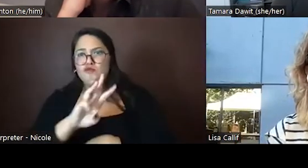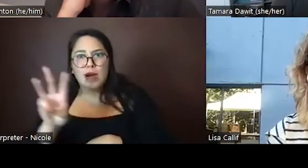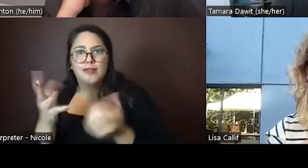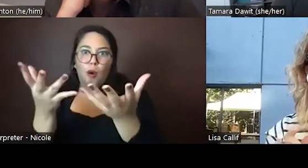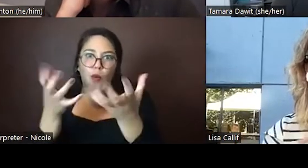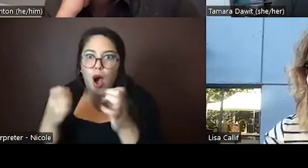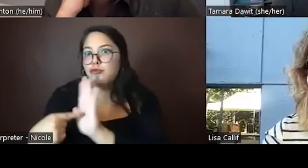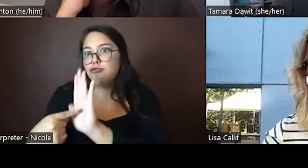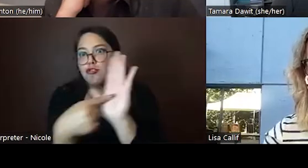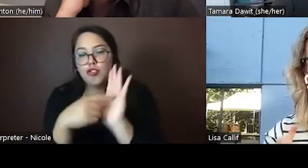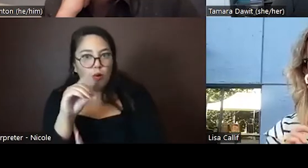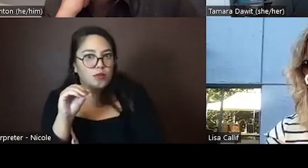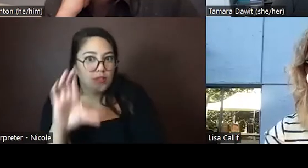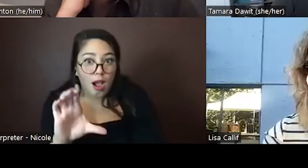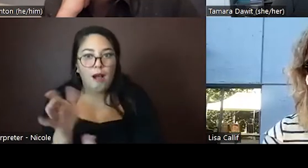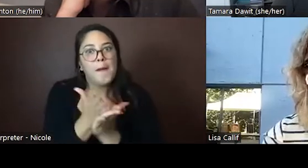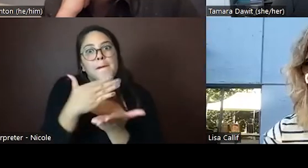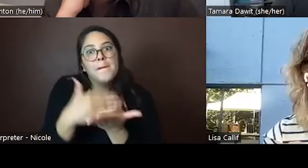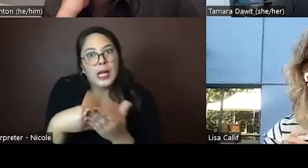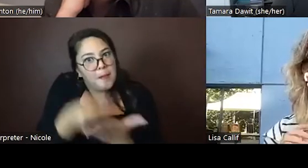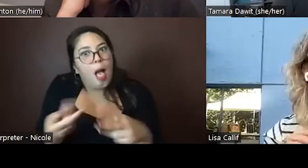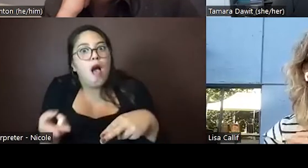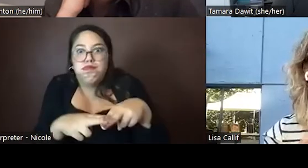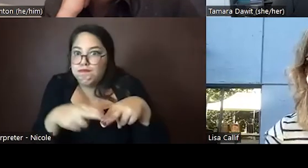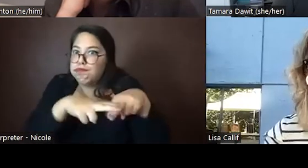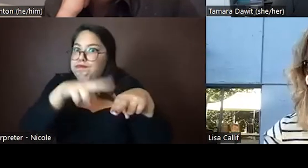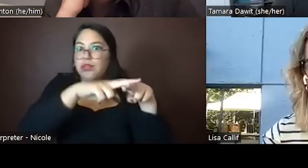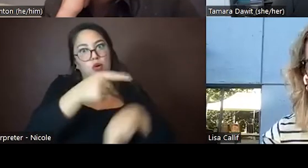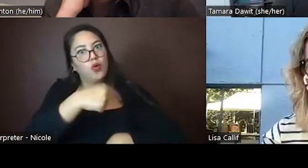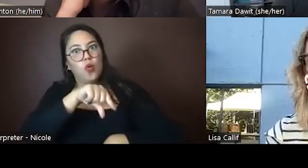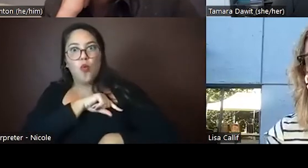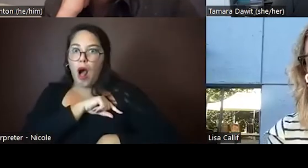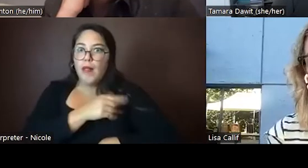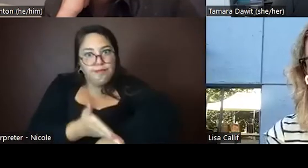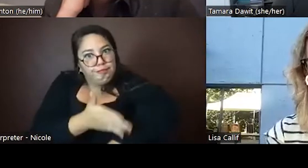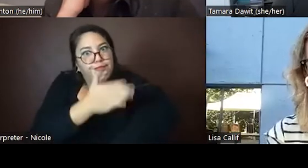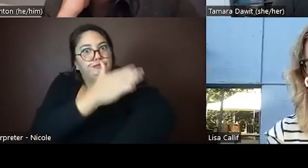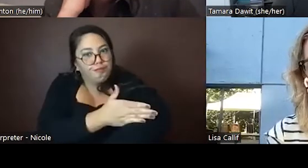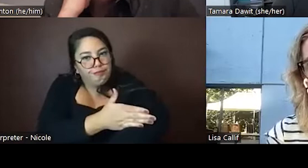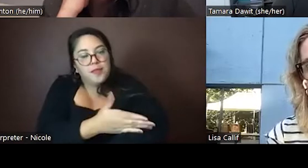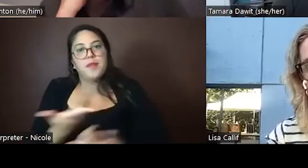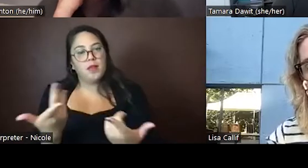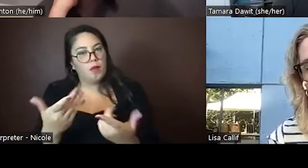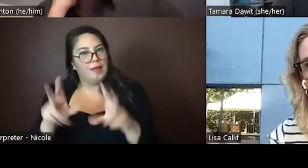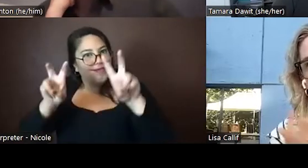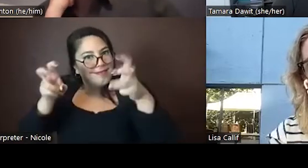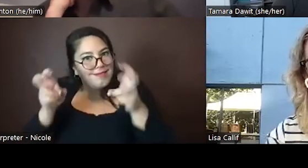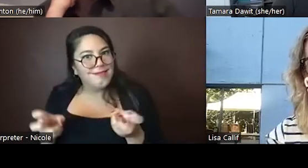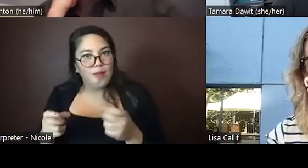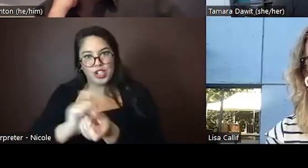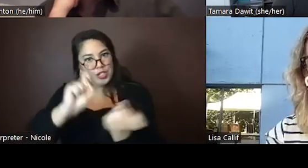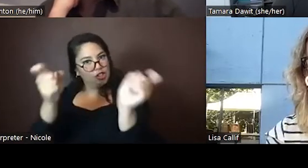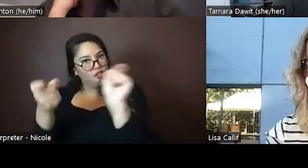the budgets have gone up, the quality has gone up, the subject matter has really changed. And so while